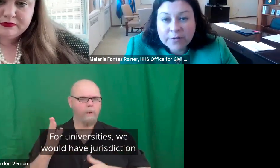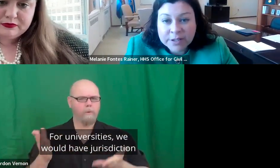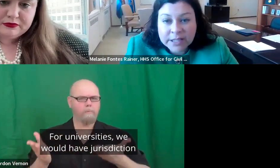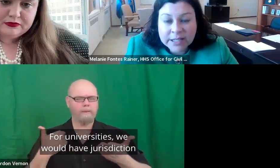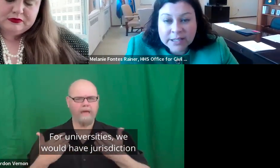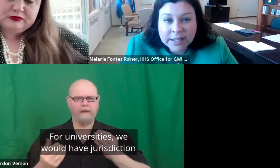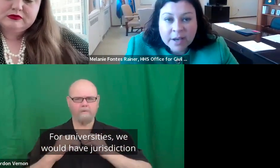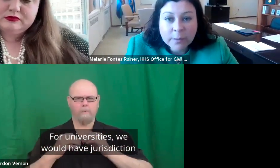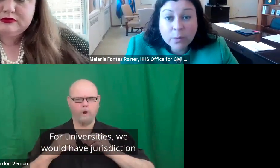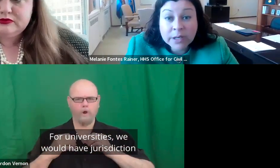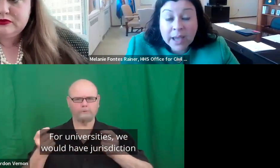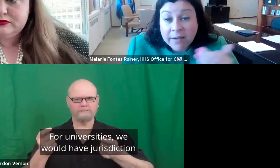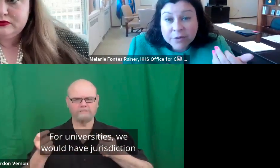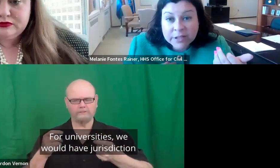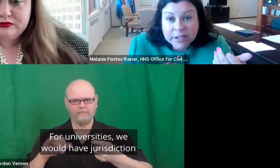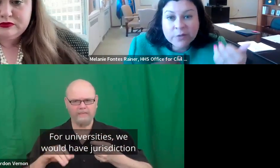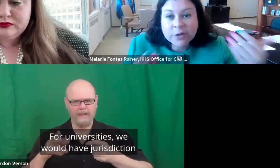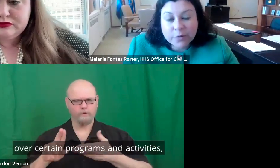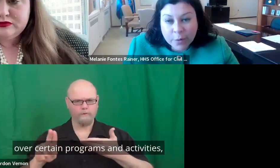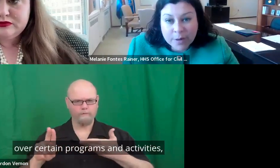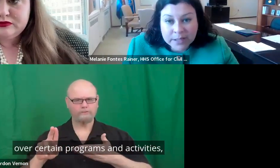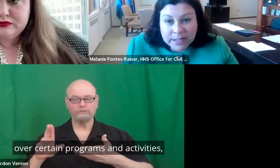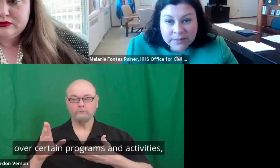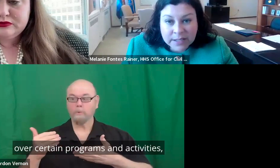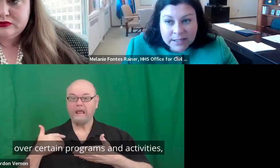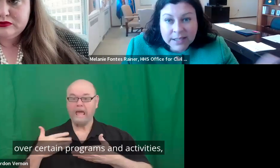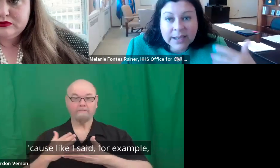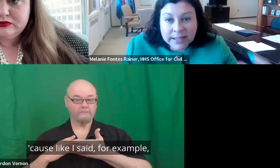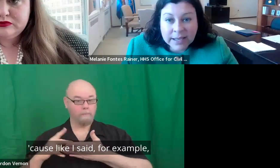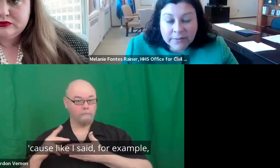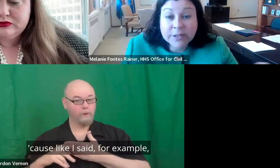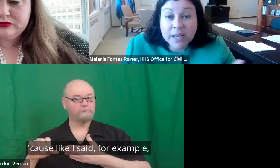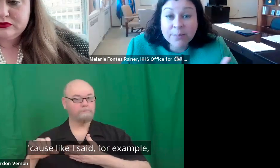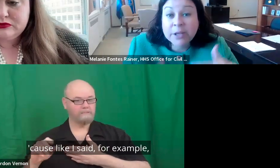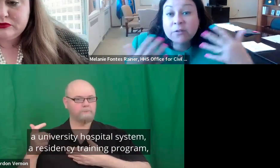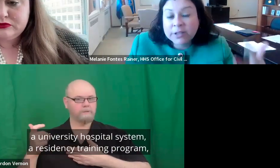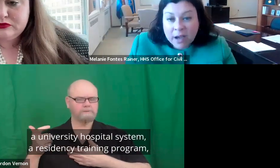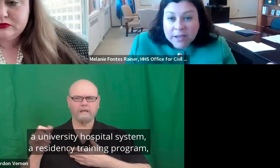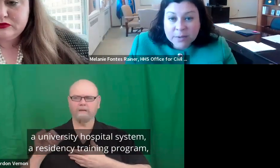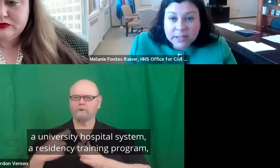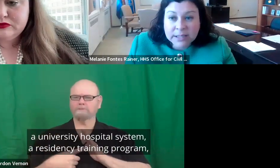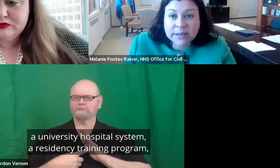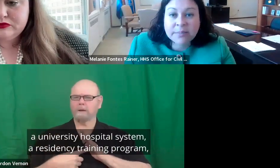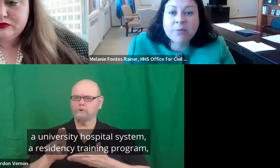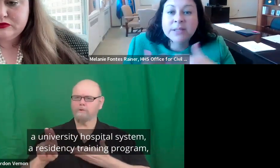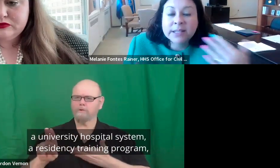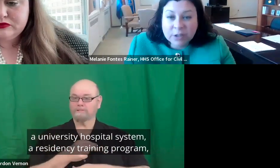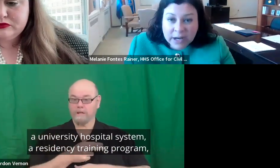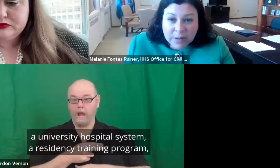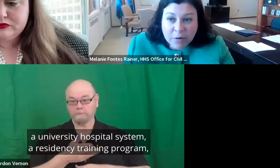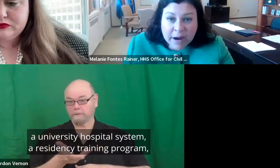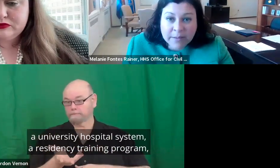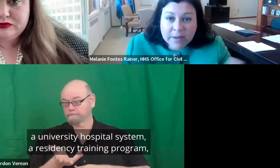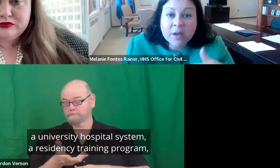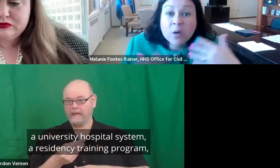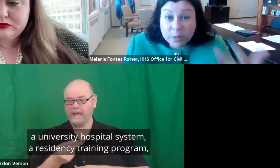For universities, we would have jurisdiction over certain programs and activities, because like I said, for example, a university hospital system, a residency